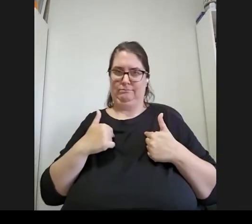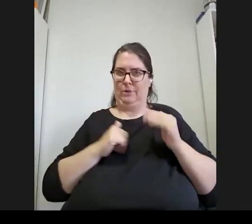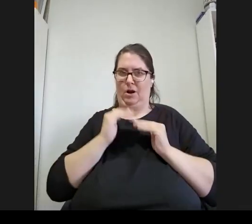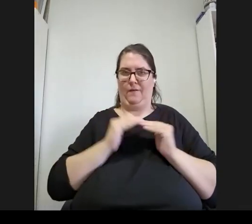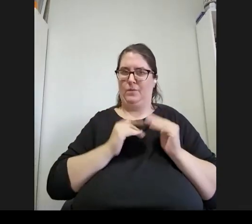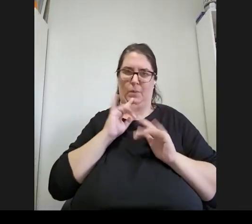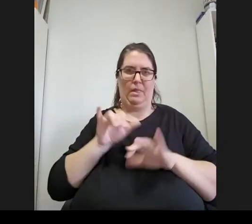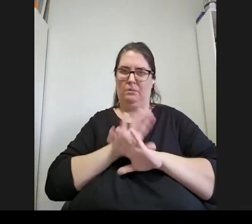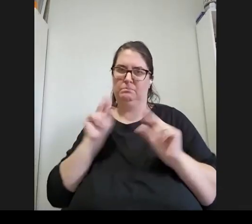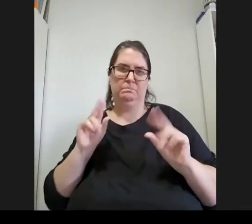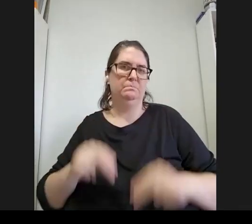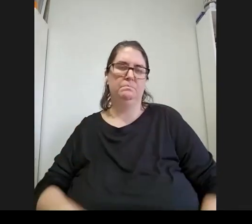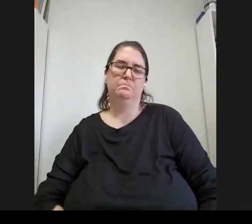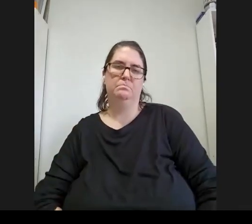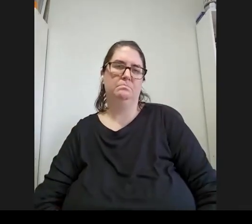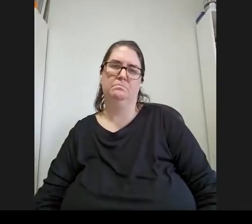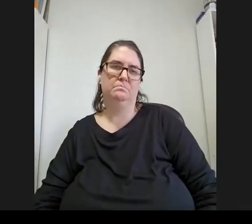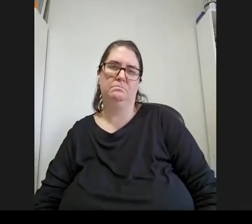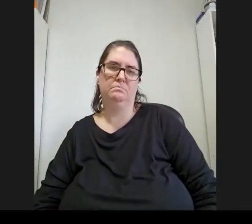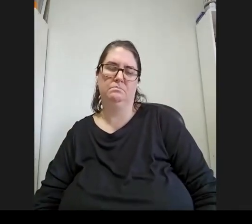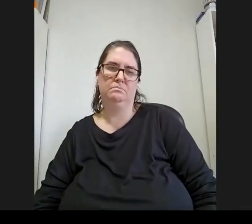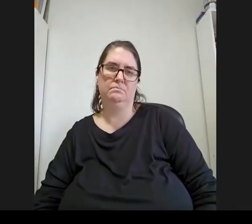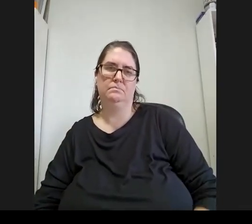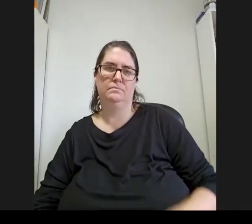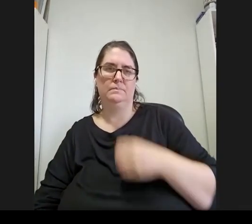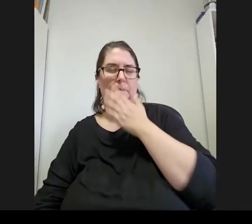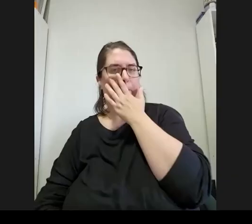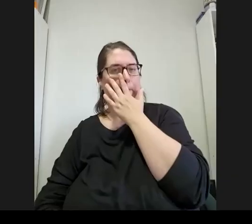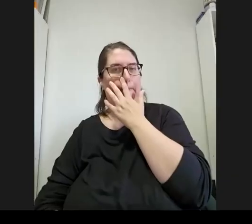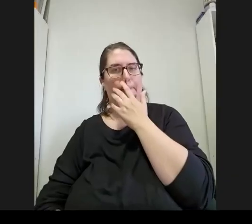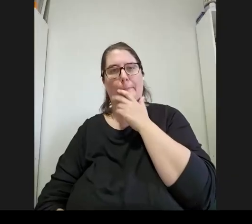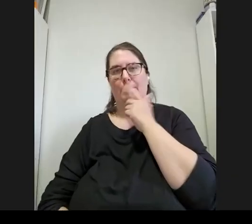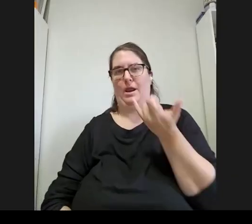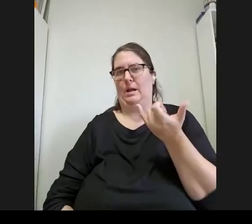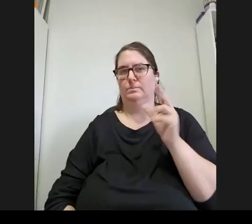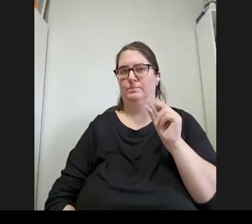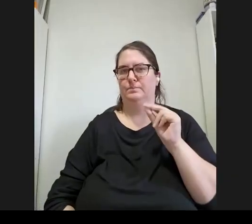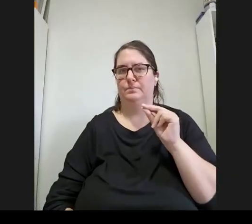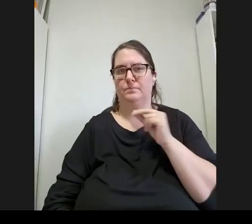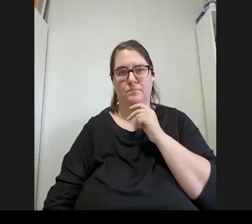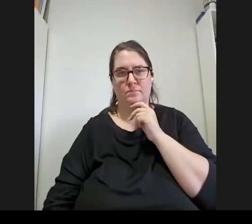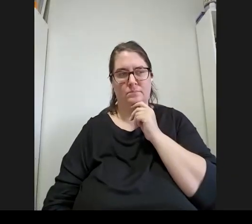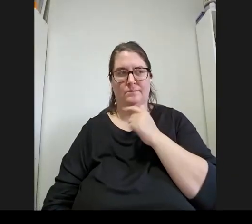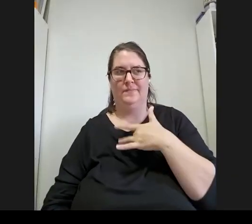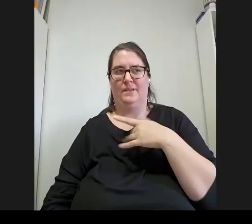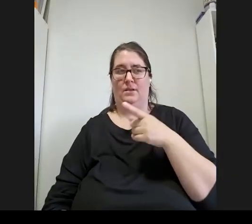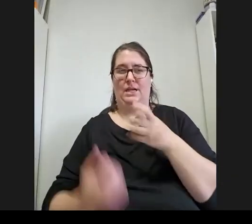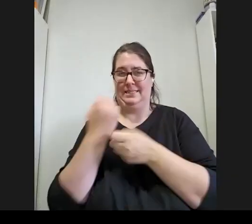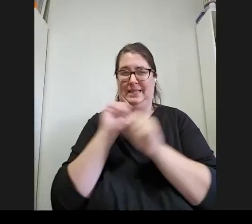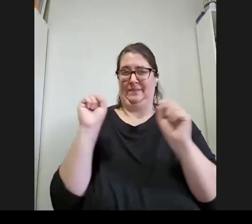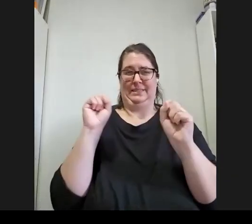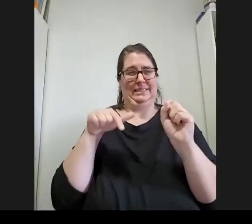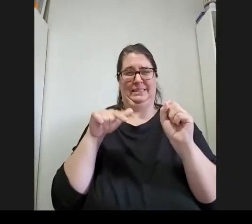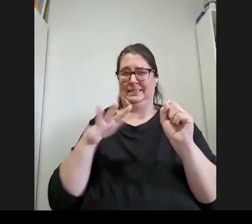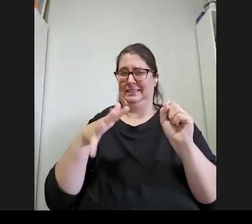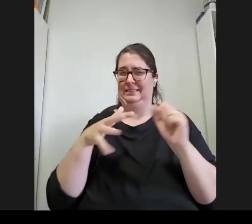of a lens or Right. capacity. I think that would be, yeah, it will